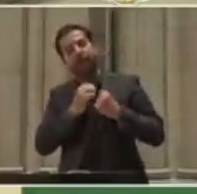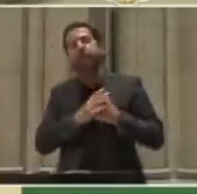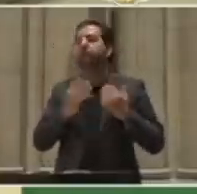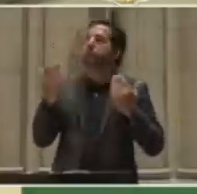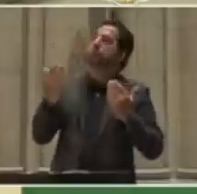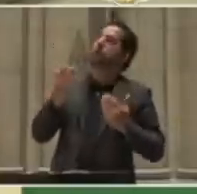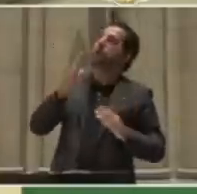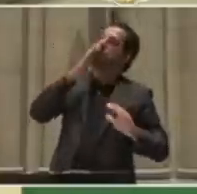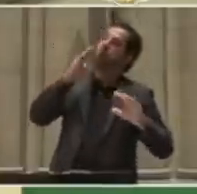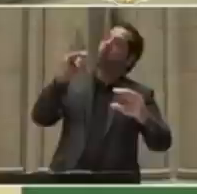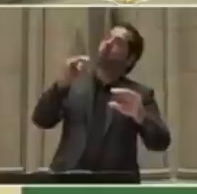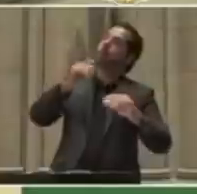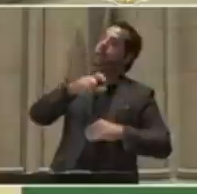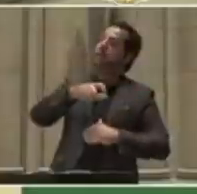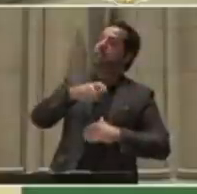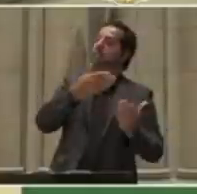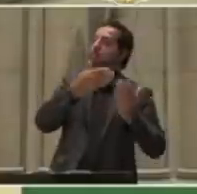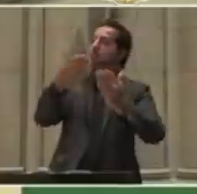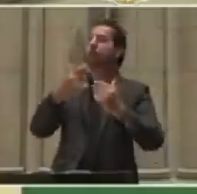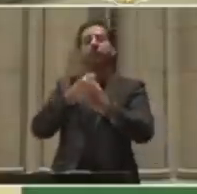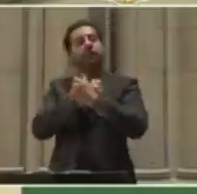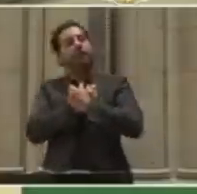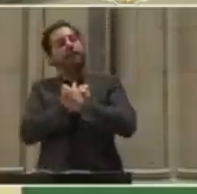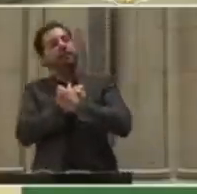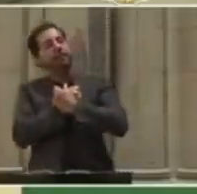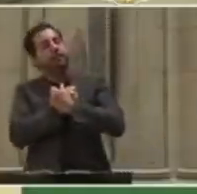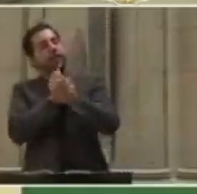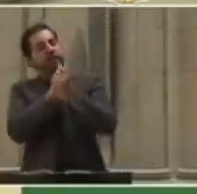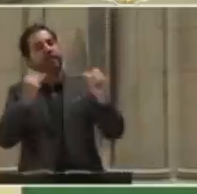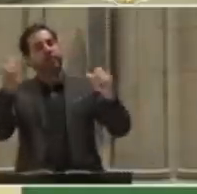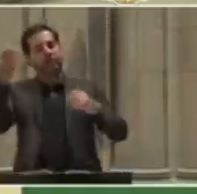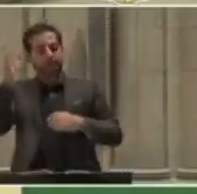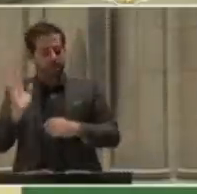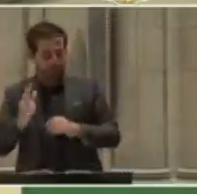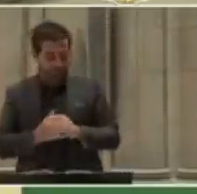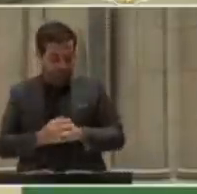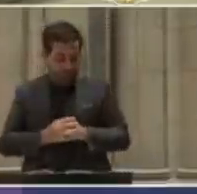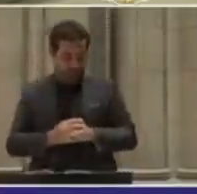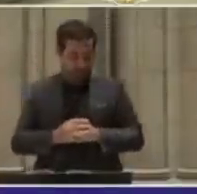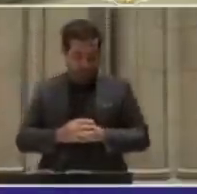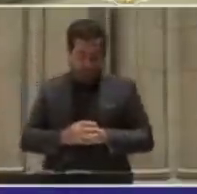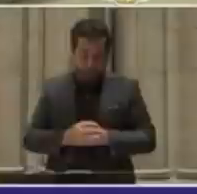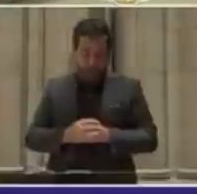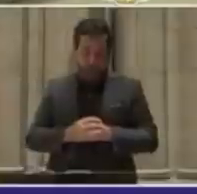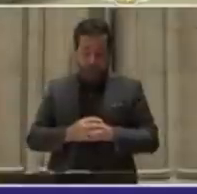us bring our hopes and needs to our loving and liberating God.